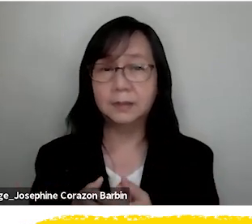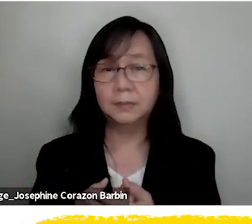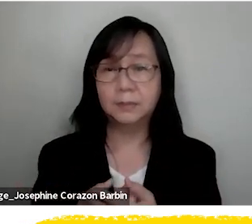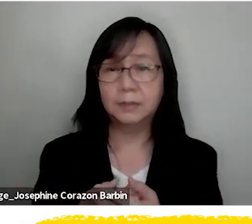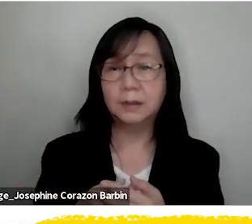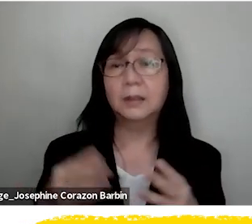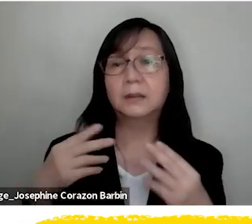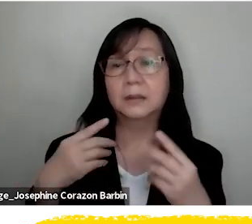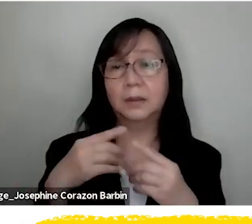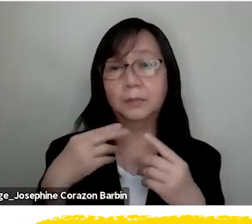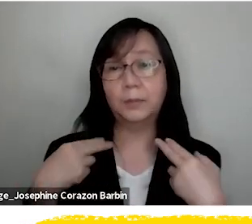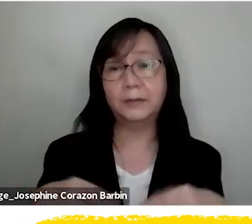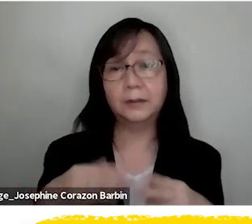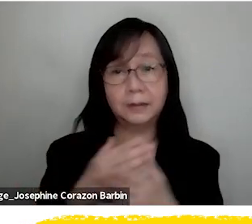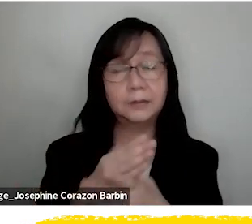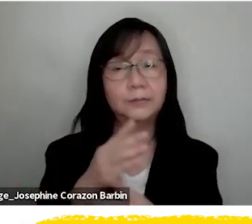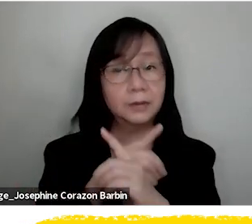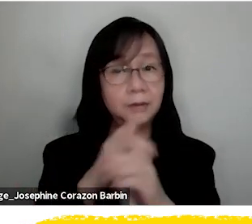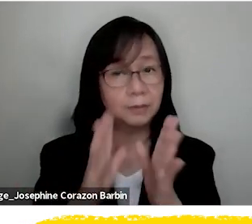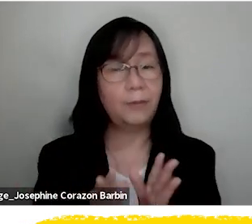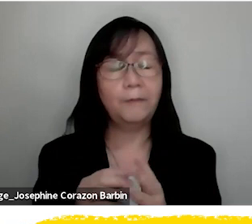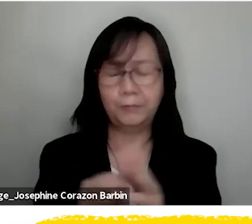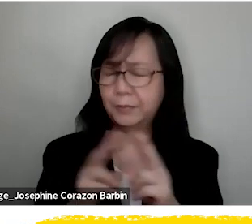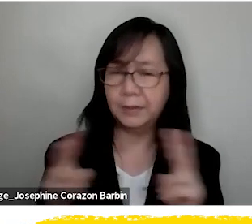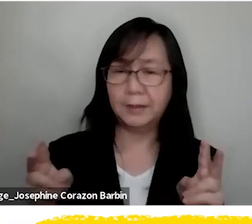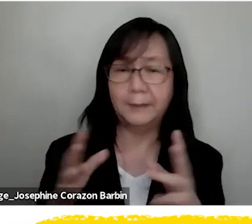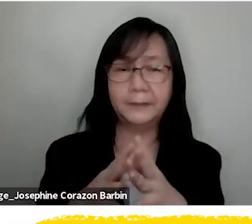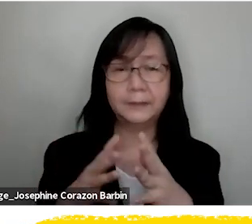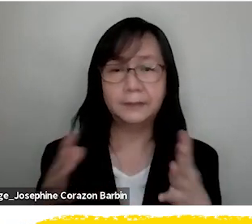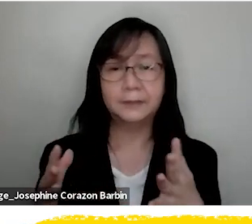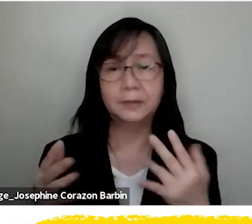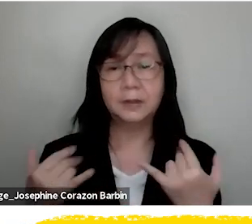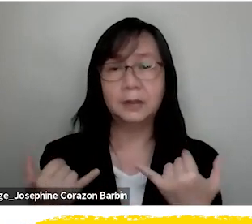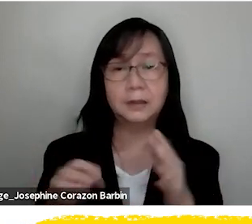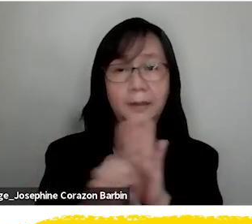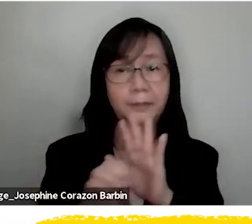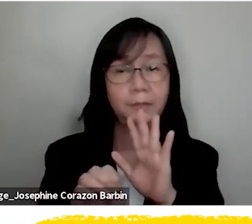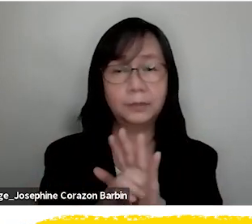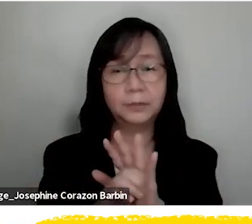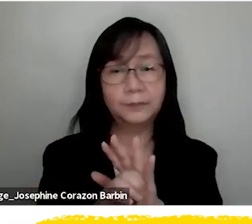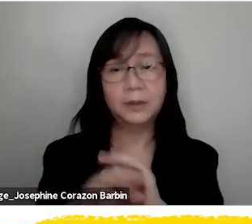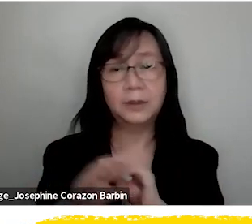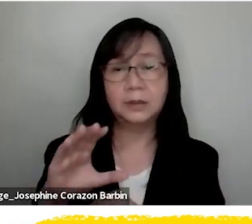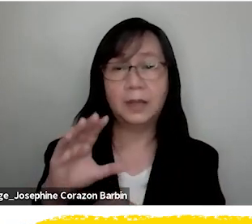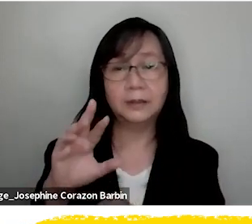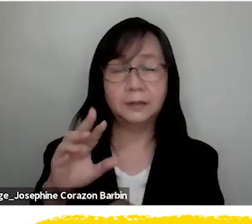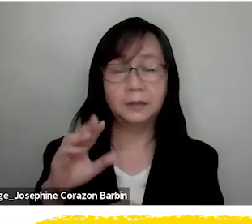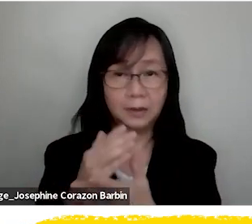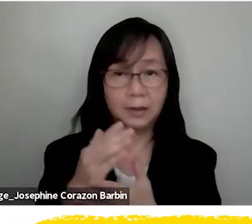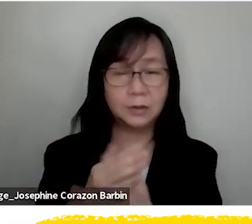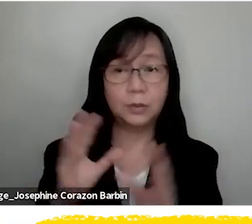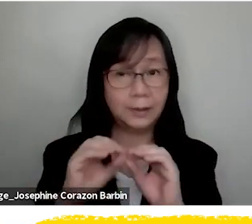Rights Defenders. And also this was very much the case, for example, of the child rights organizations who